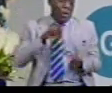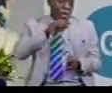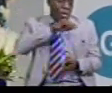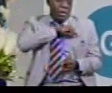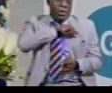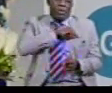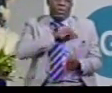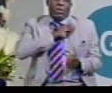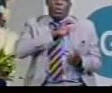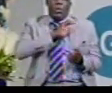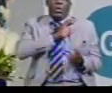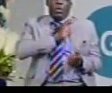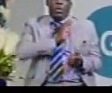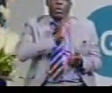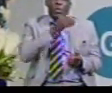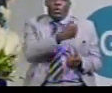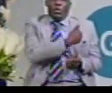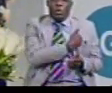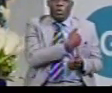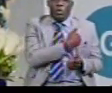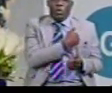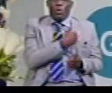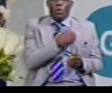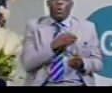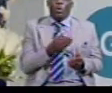imploring turned to Calvary.